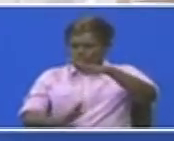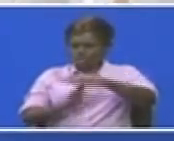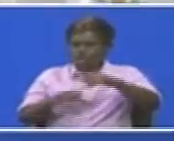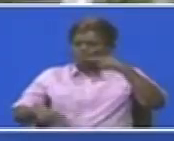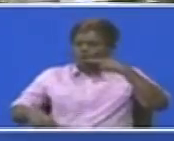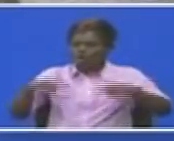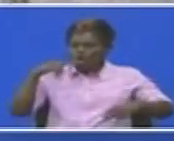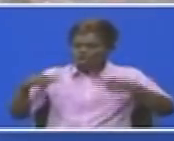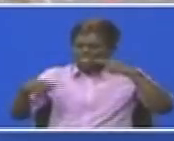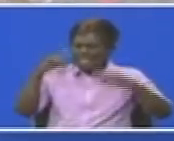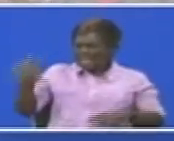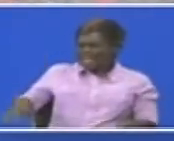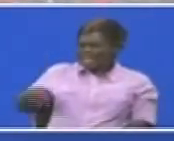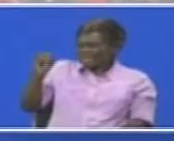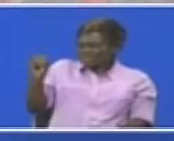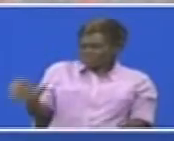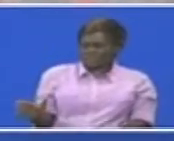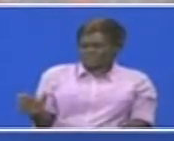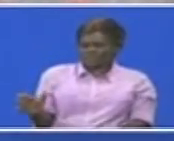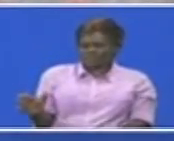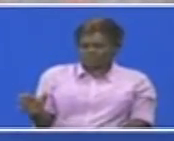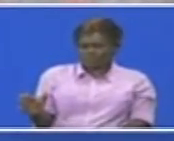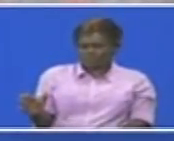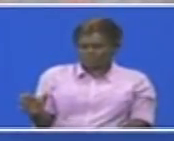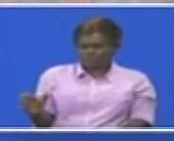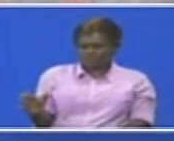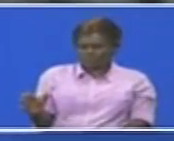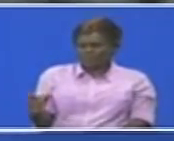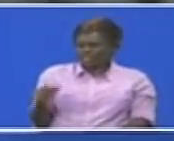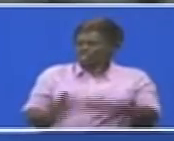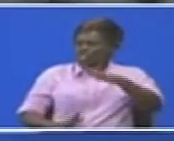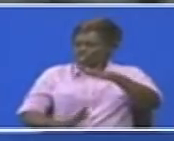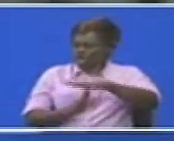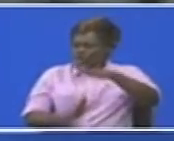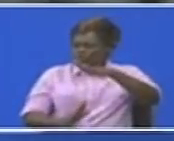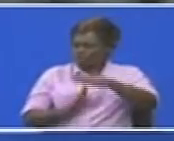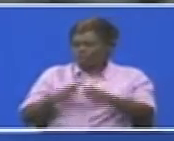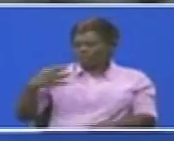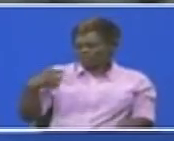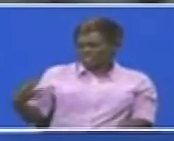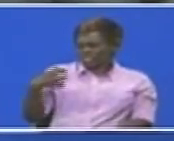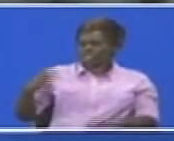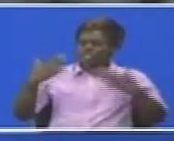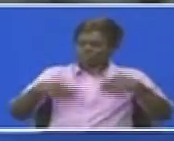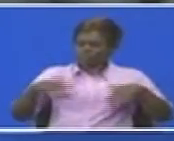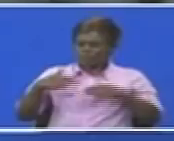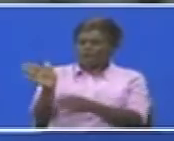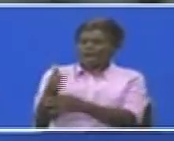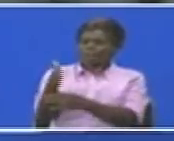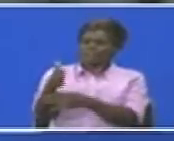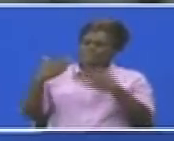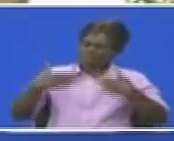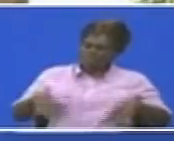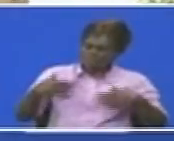in Mogadishu. The guests we host in the hotel, they are high profile. They are either ambassadors,